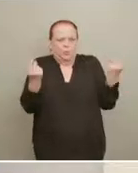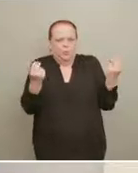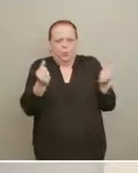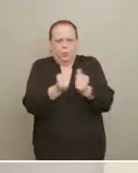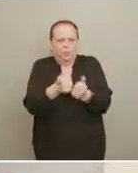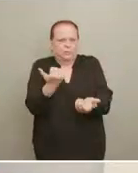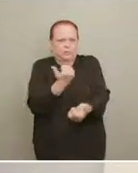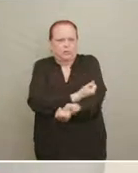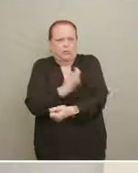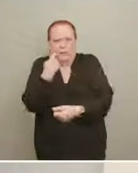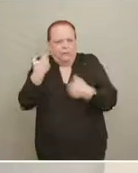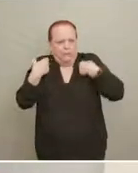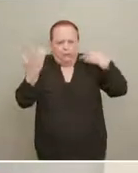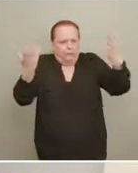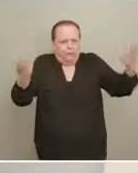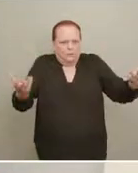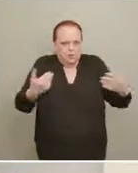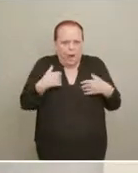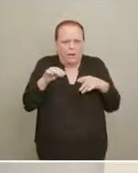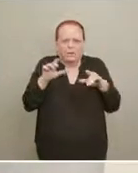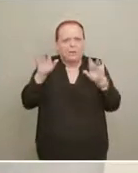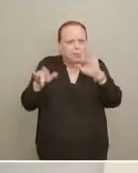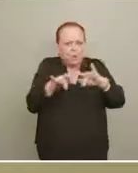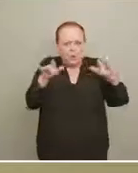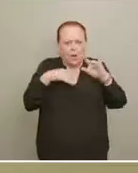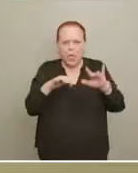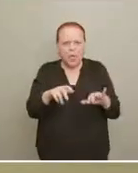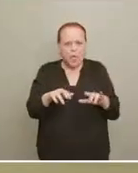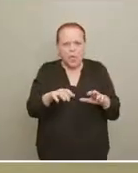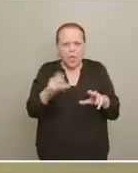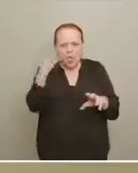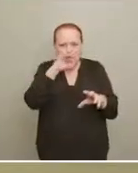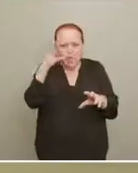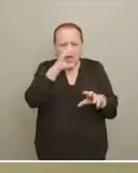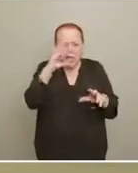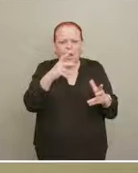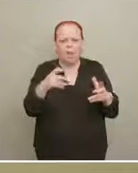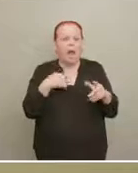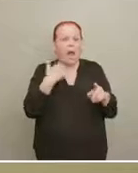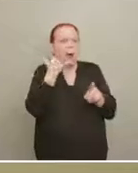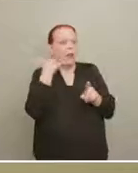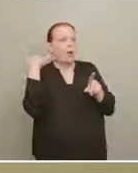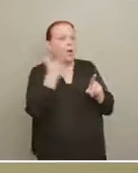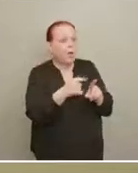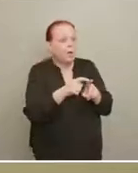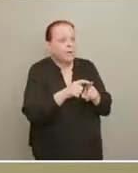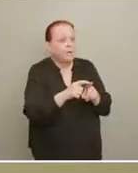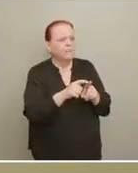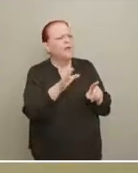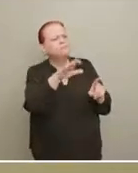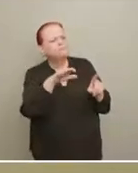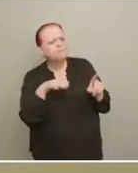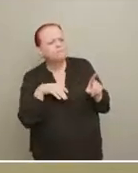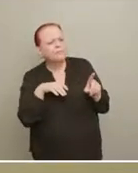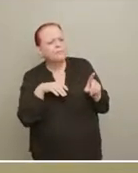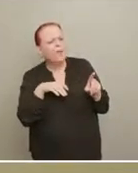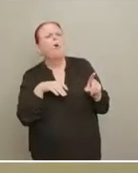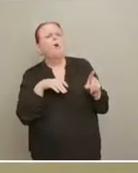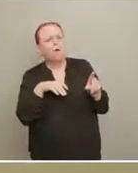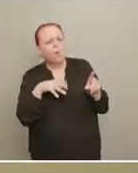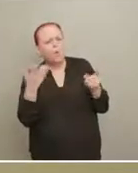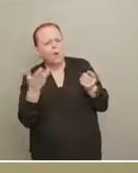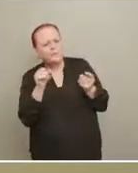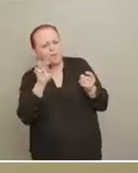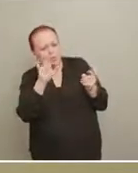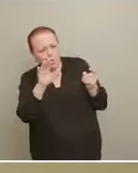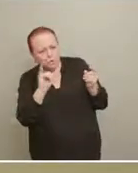Google search or not? And then I begin my calling, and I call the first location that says, oh gosh, what's your insurance? You know, we only